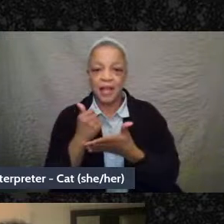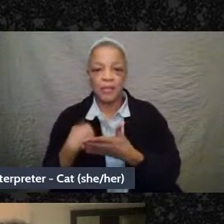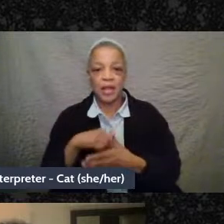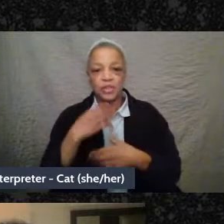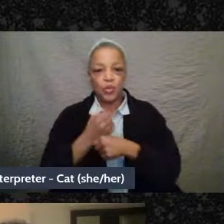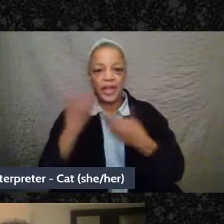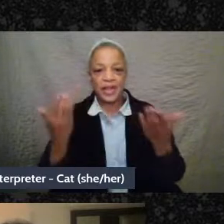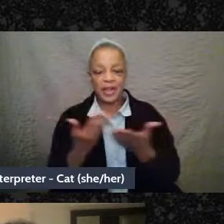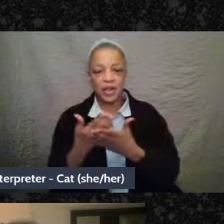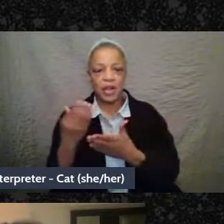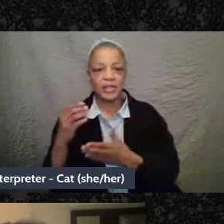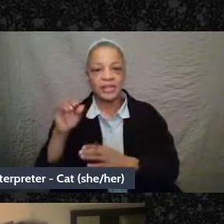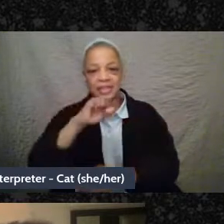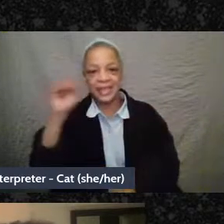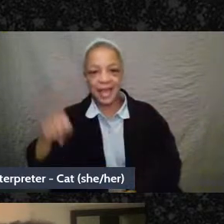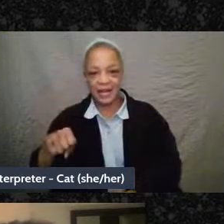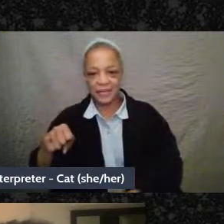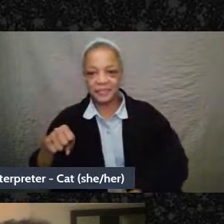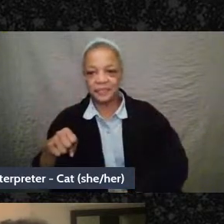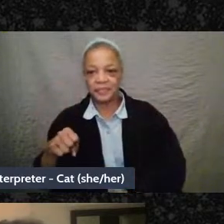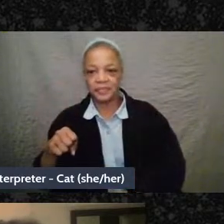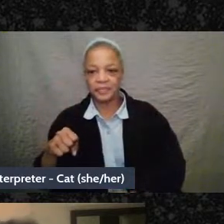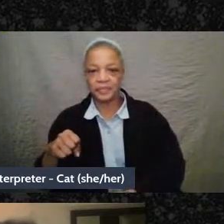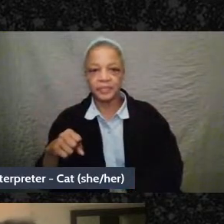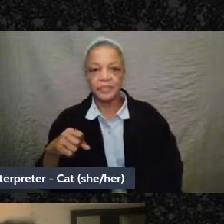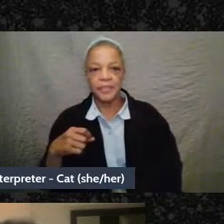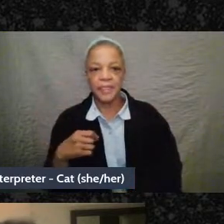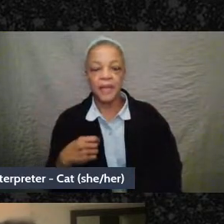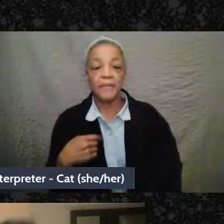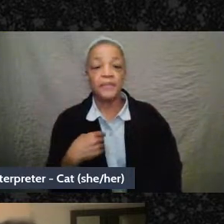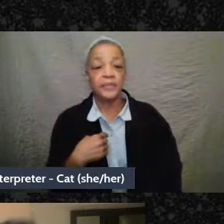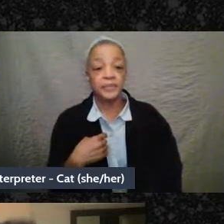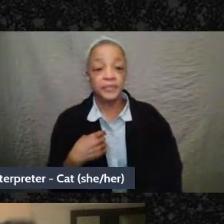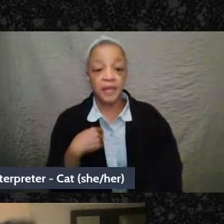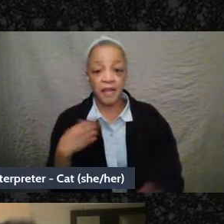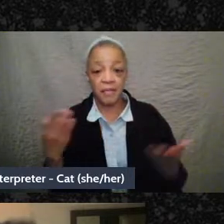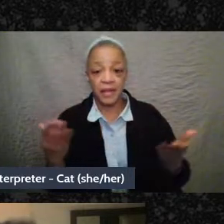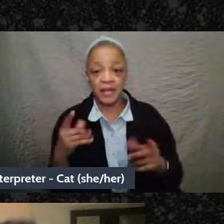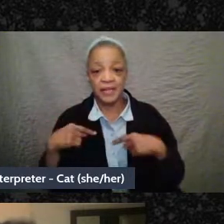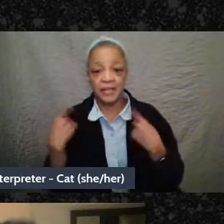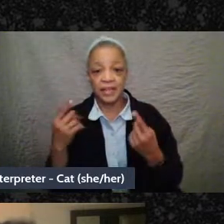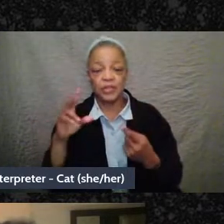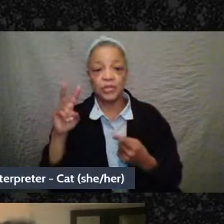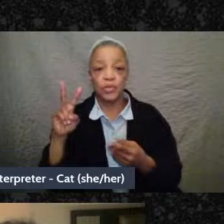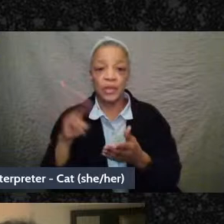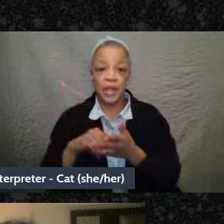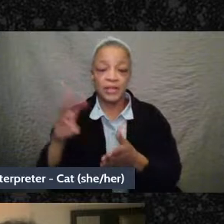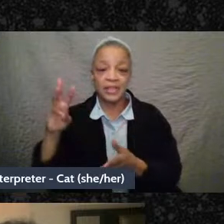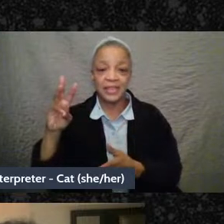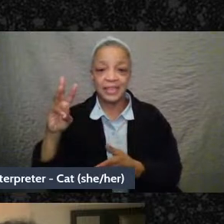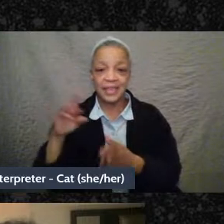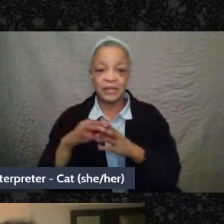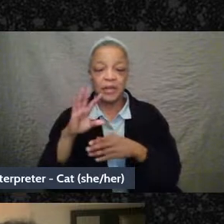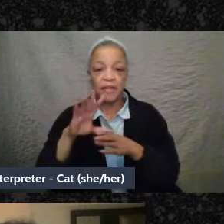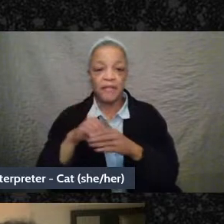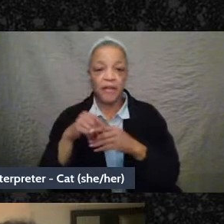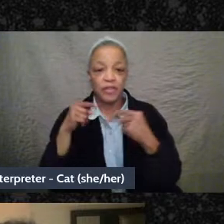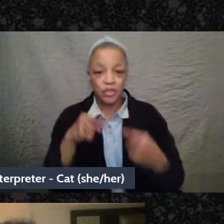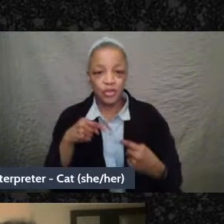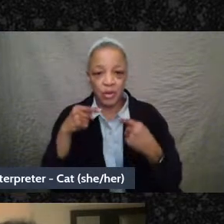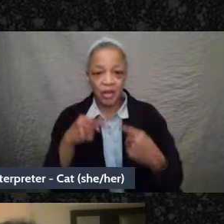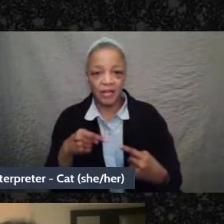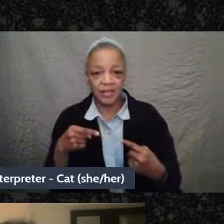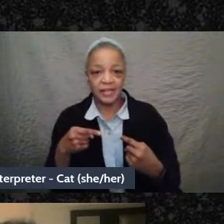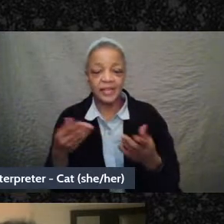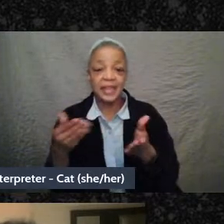happening right now. So I've lived here since 2006 and been involved in struggles to push back against all